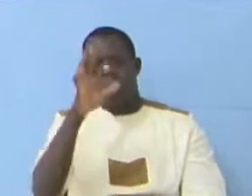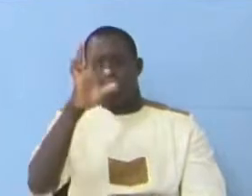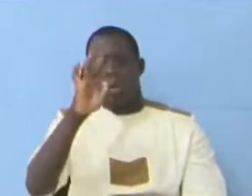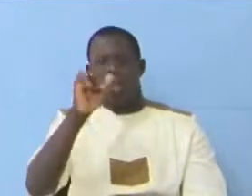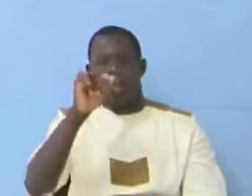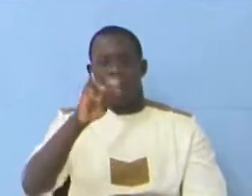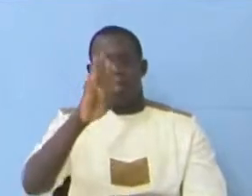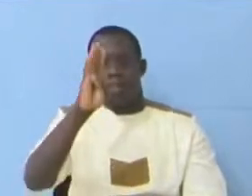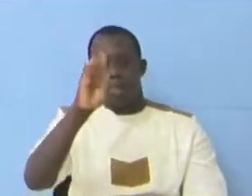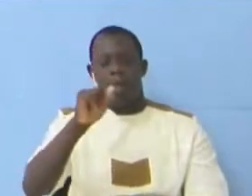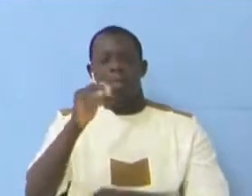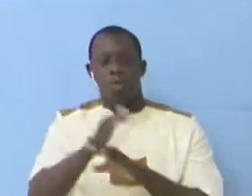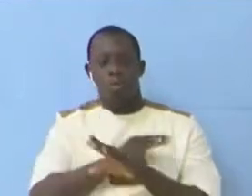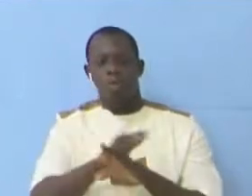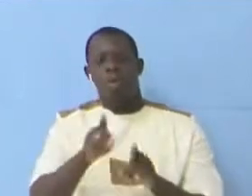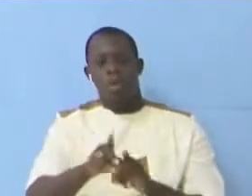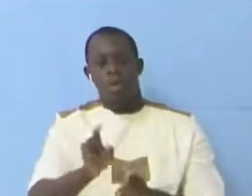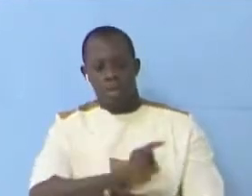Since they were my seniors,